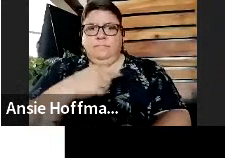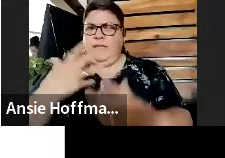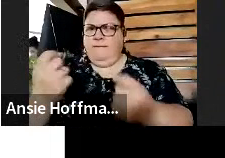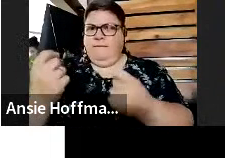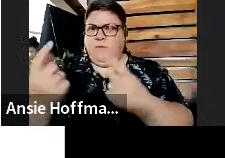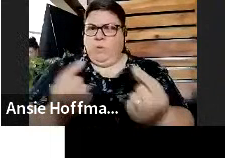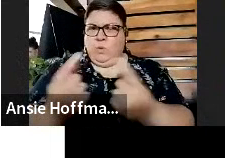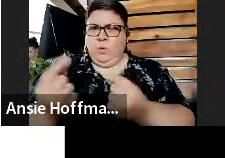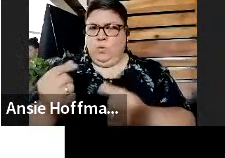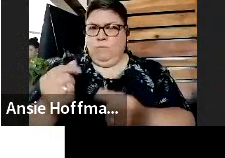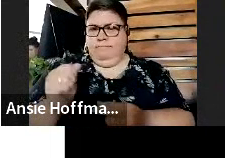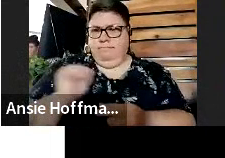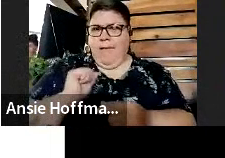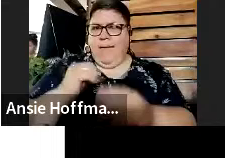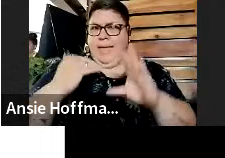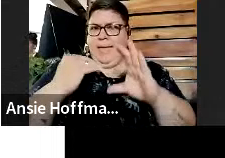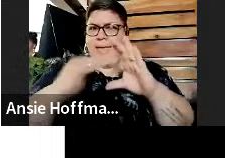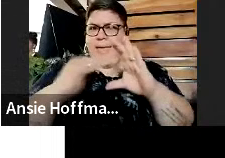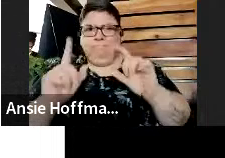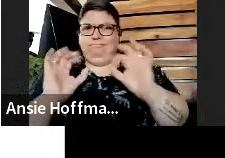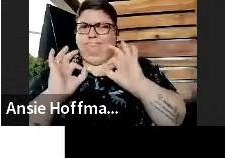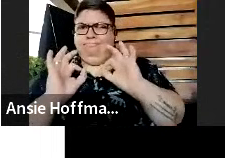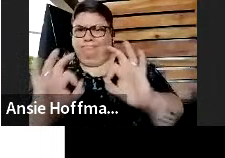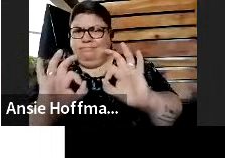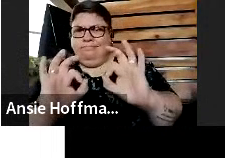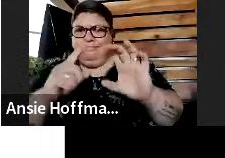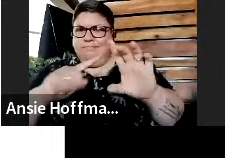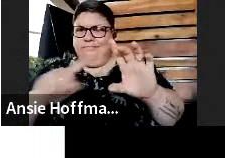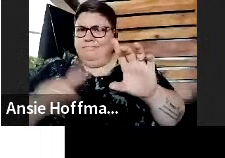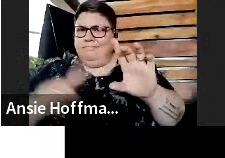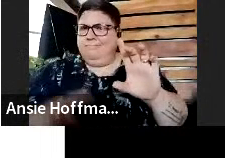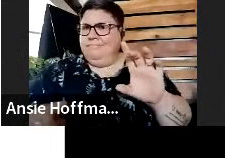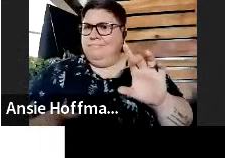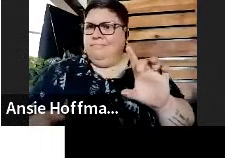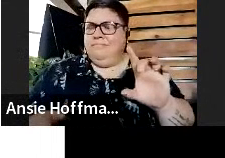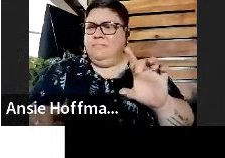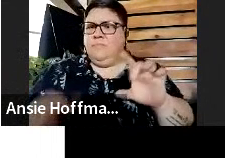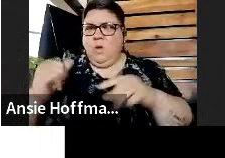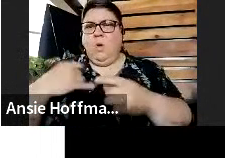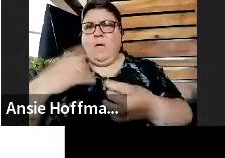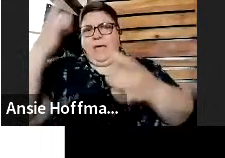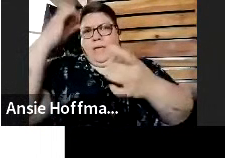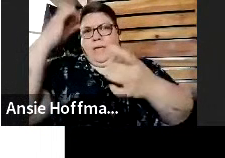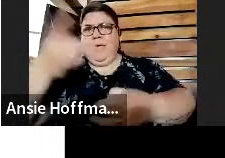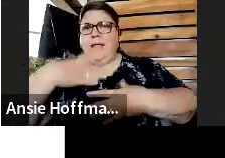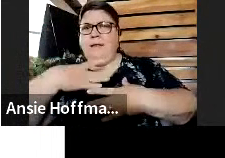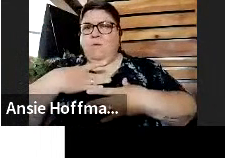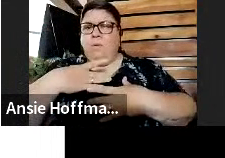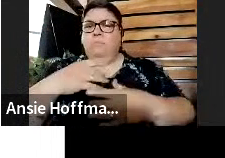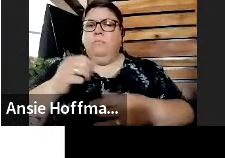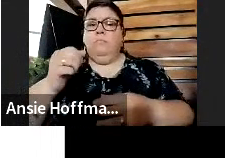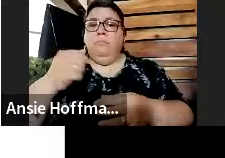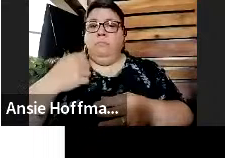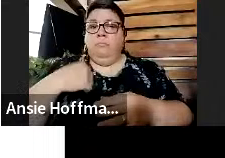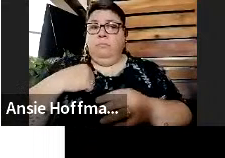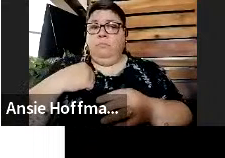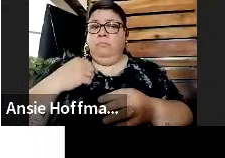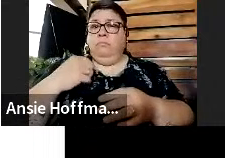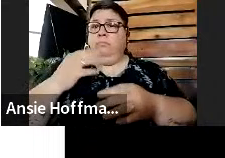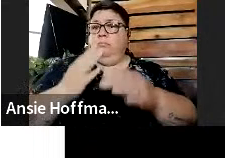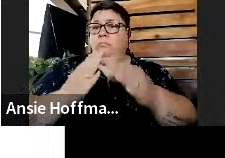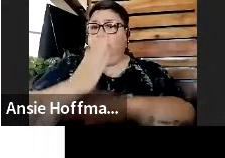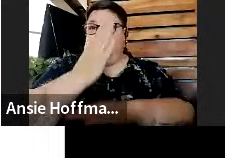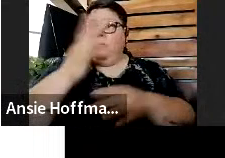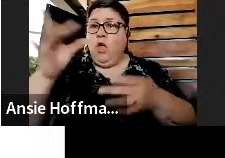your import was correct. However, you are informed that through the determination document